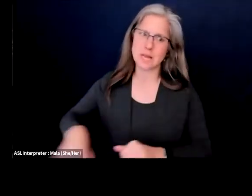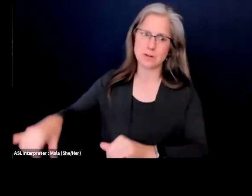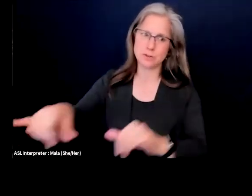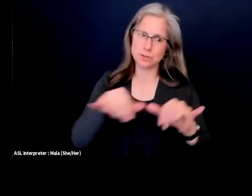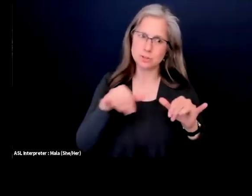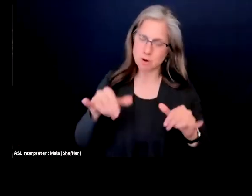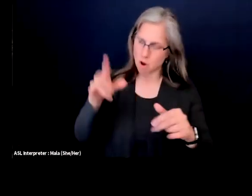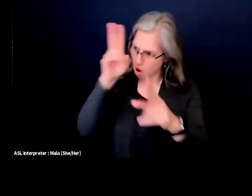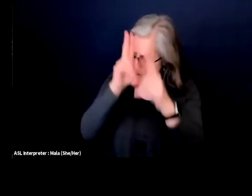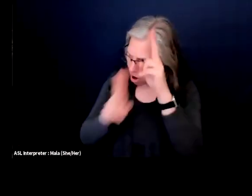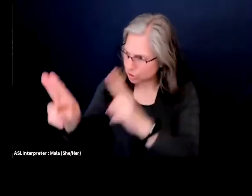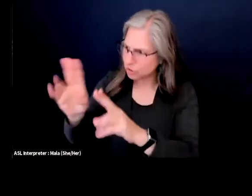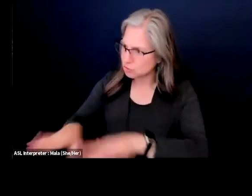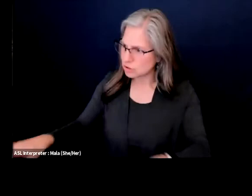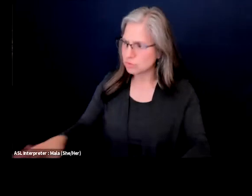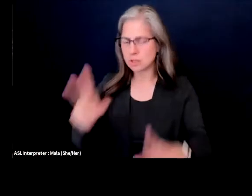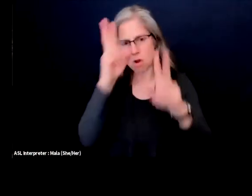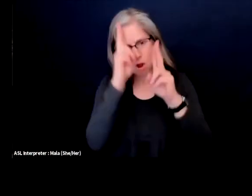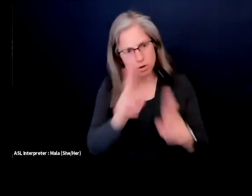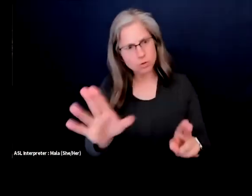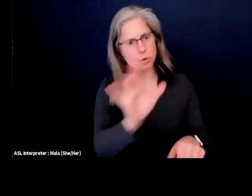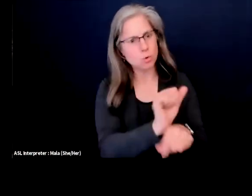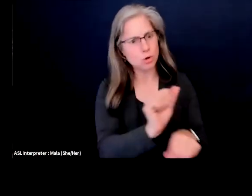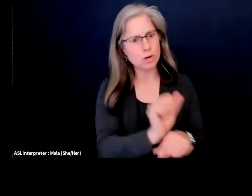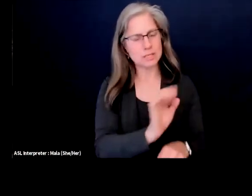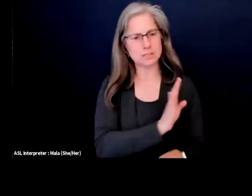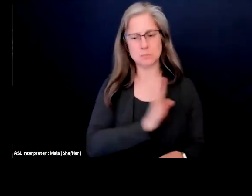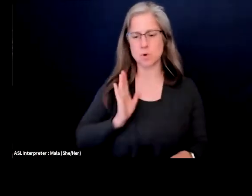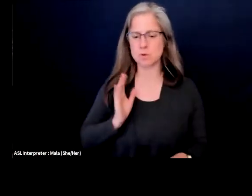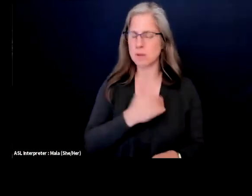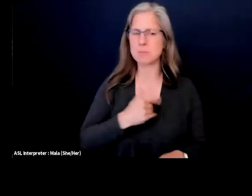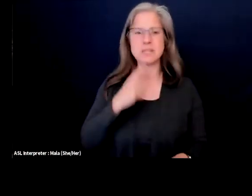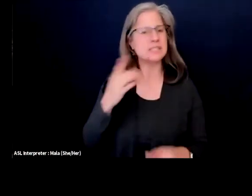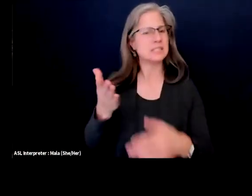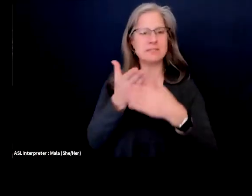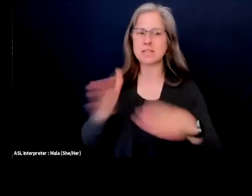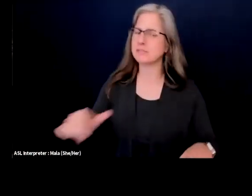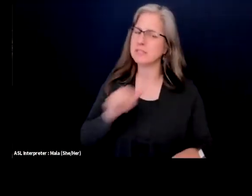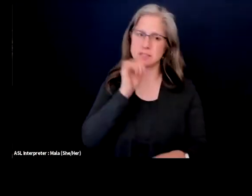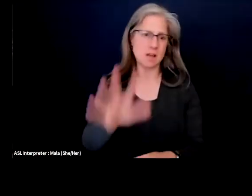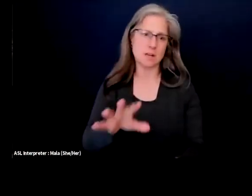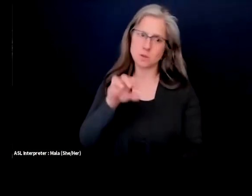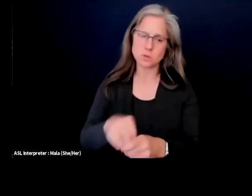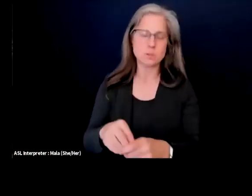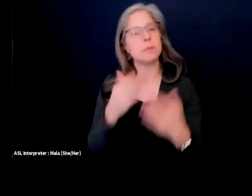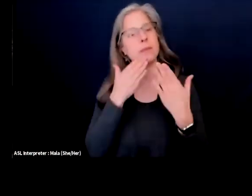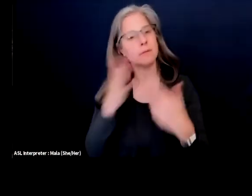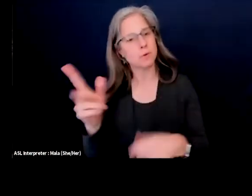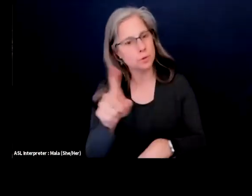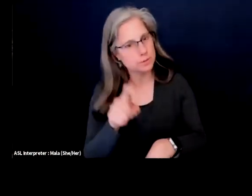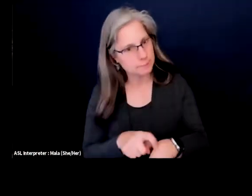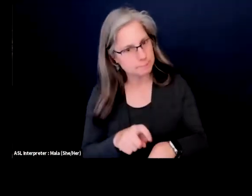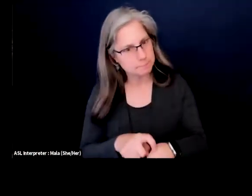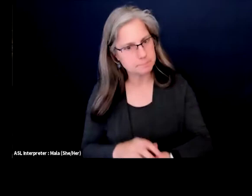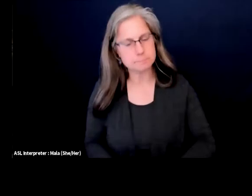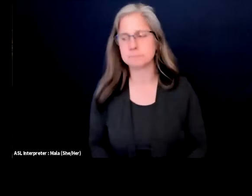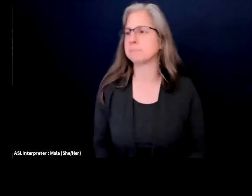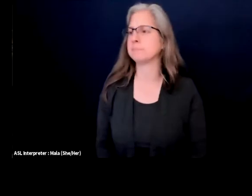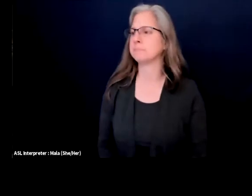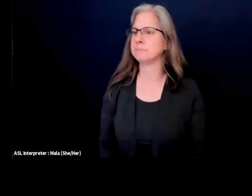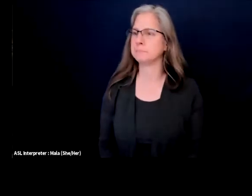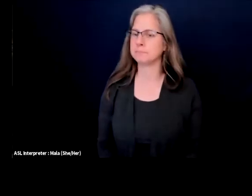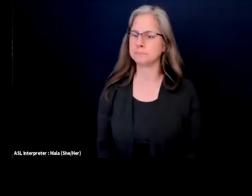children, honor your work as board members. This is divisive and it's not inclusive. Thank you for your time.